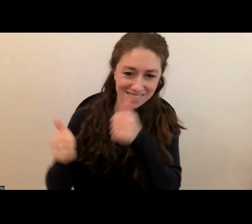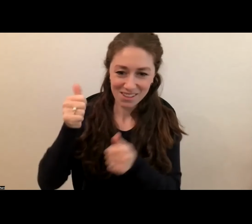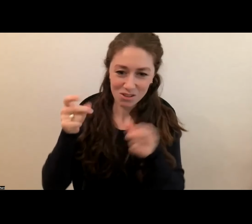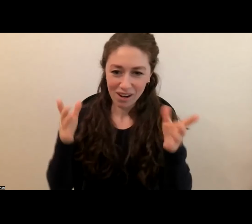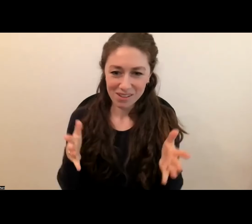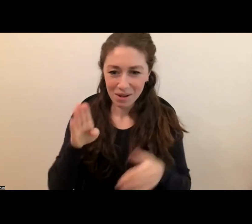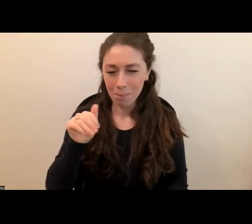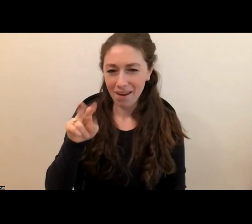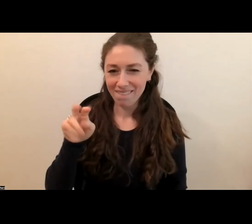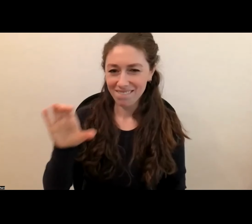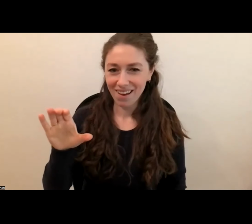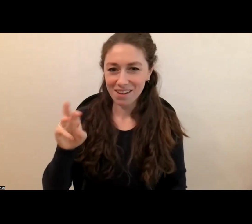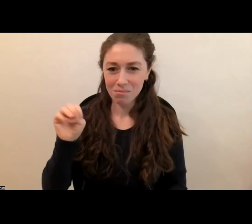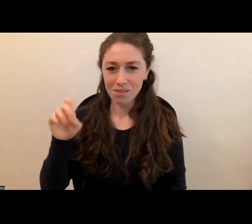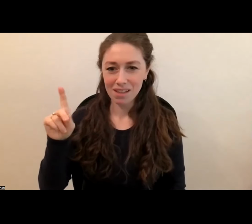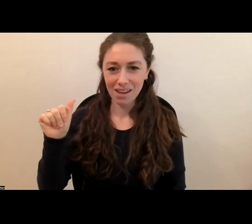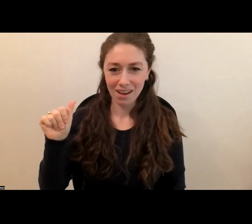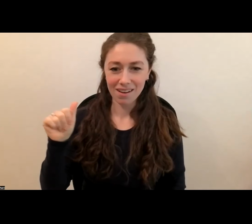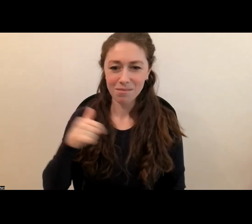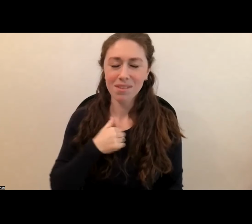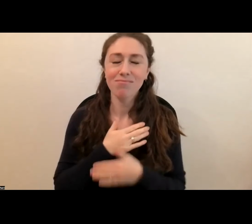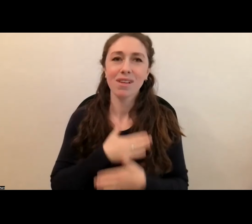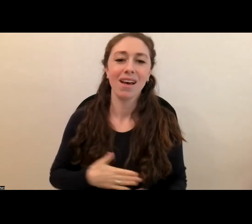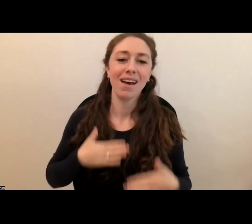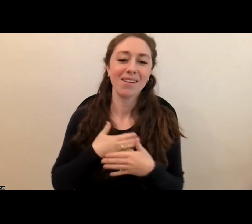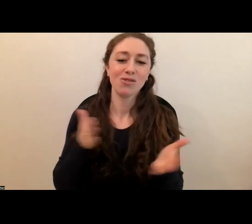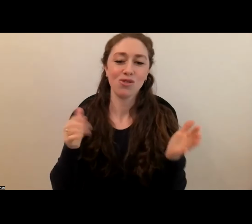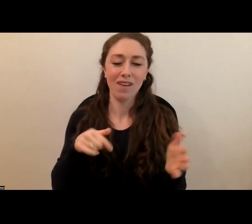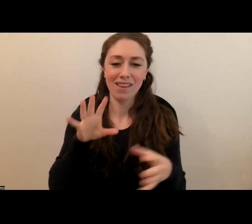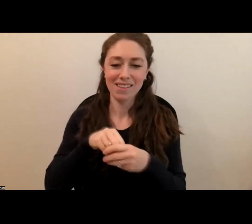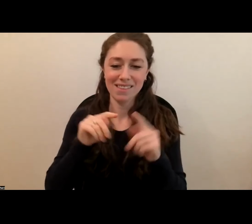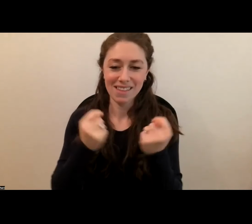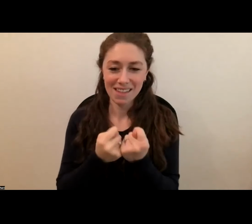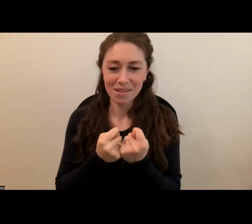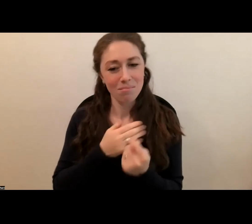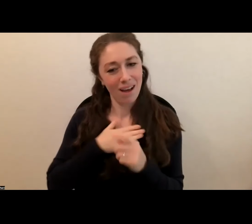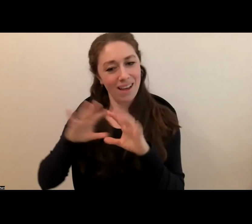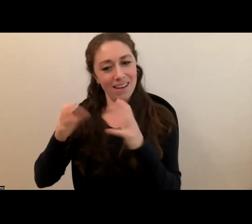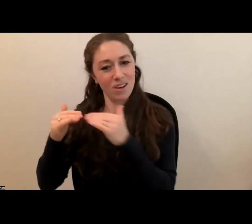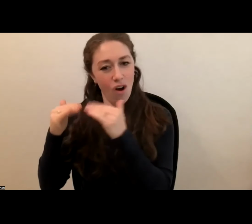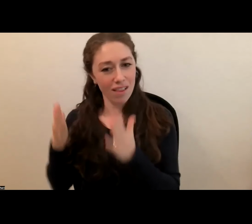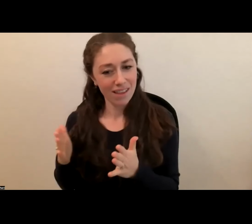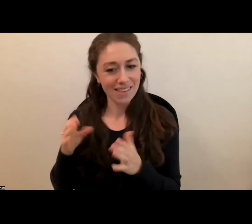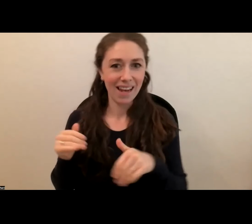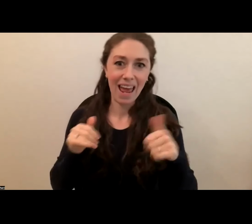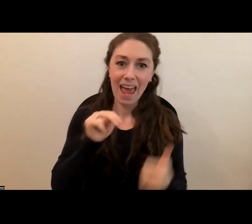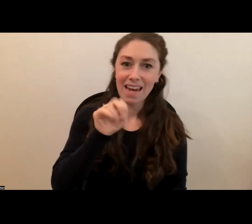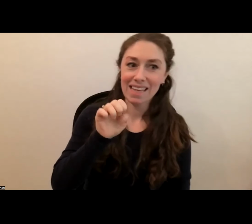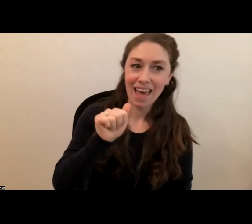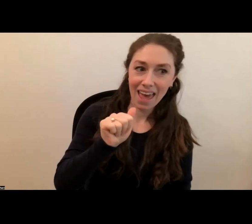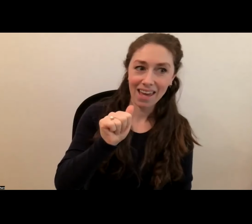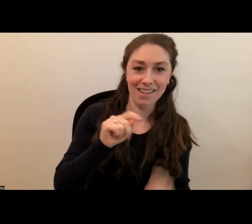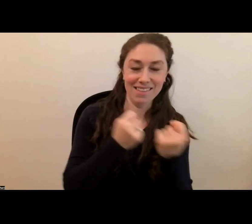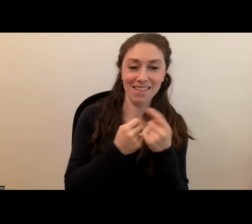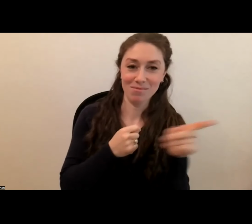have the pleasure of serving on this team with my BAVC colleagues and also with the NEA team. So thank